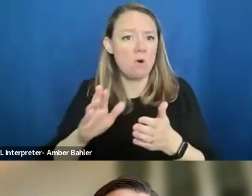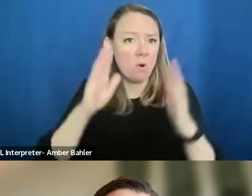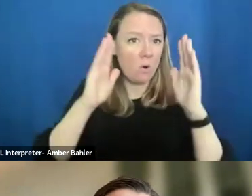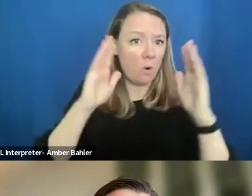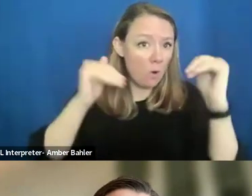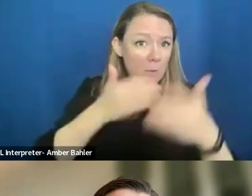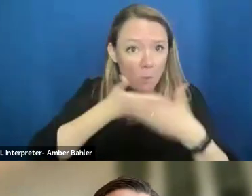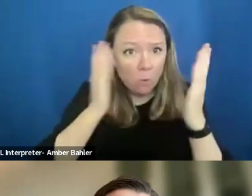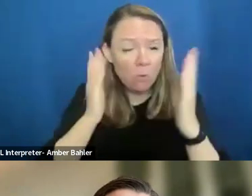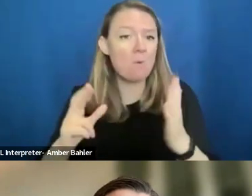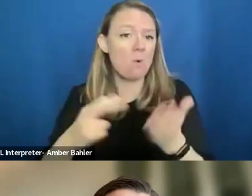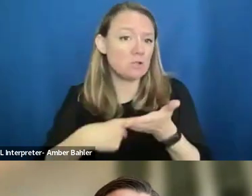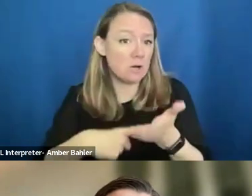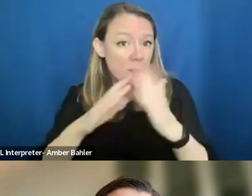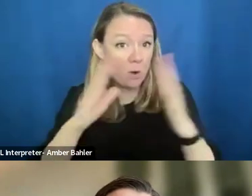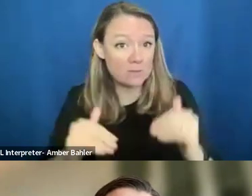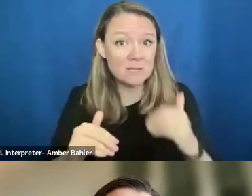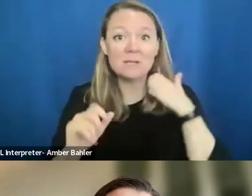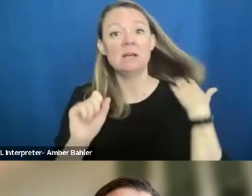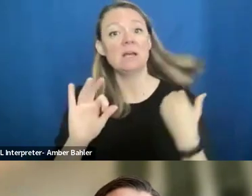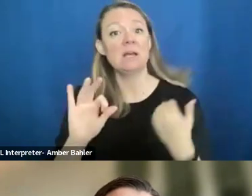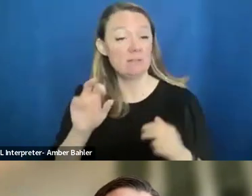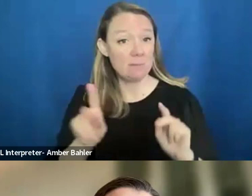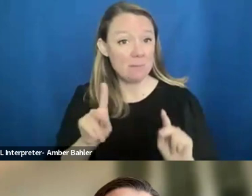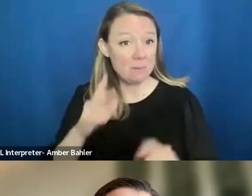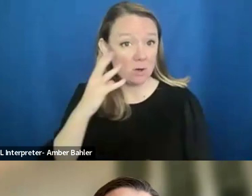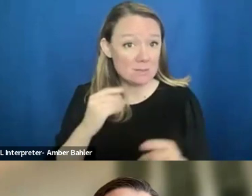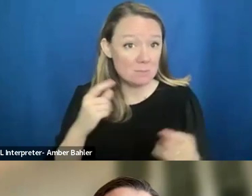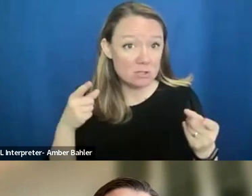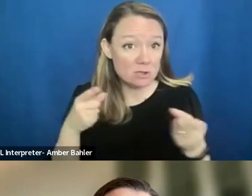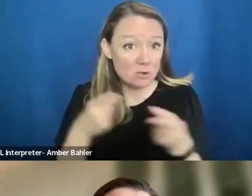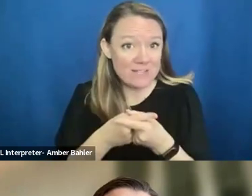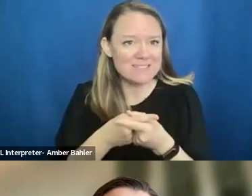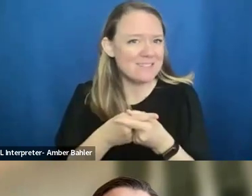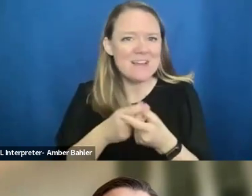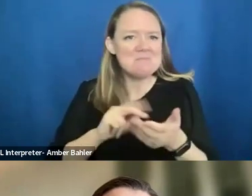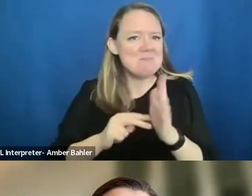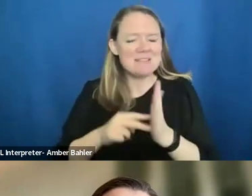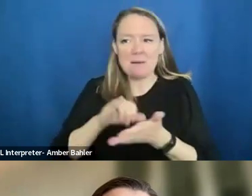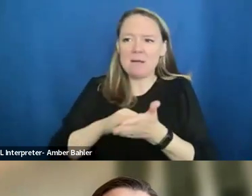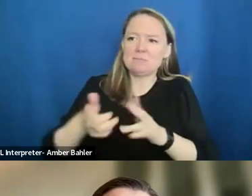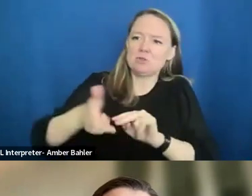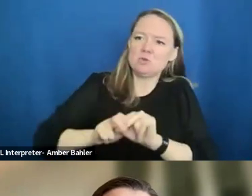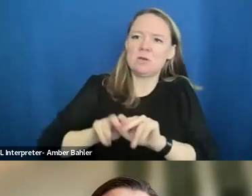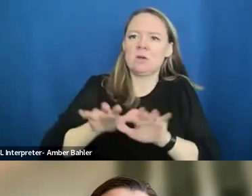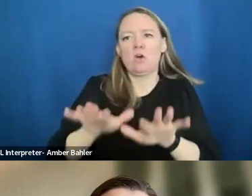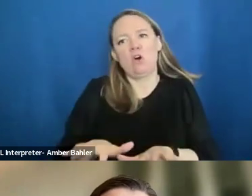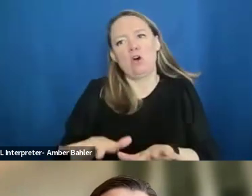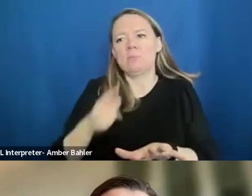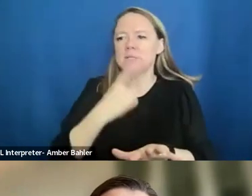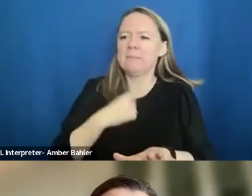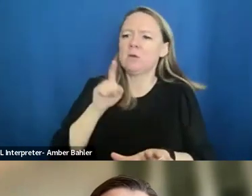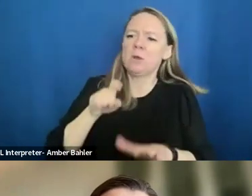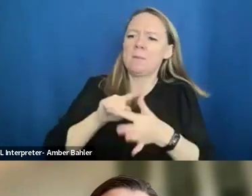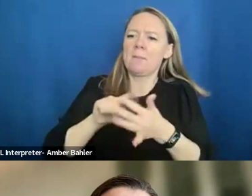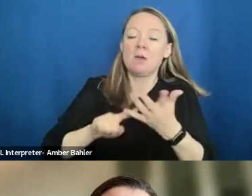crisis, we should not expect them to be able to sit calmly and tell us what they need. So our first, you know, intervention is how do we get people